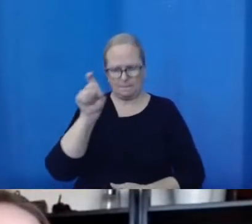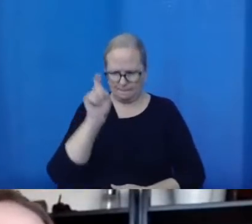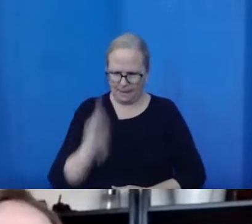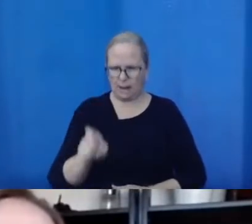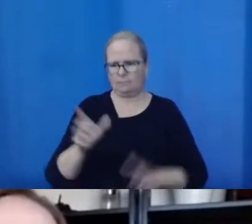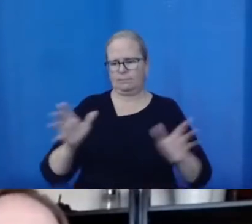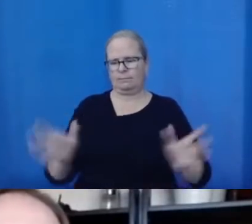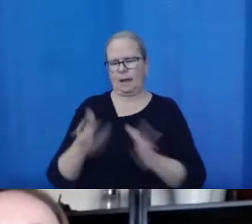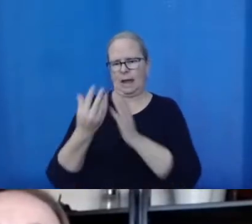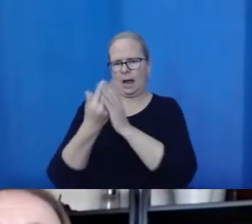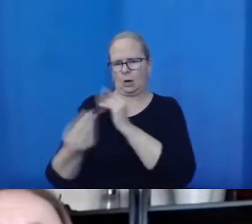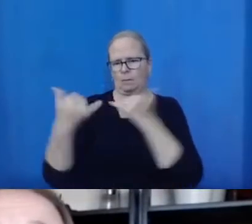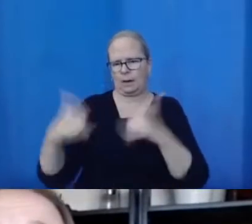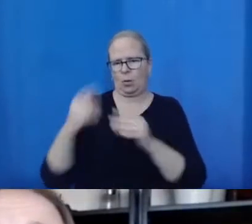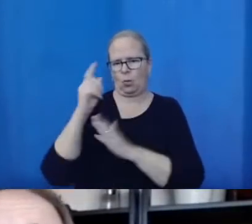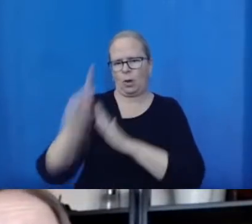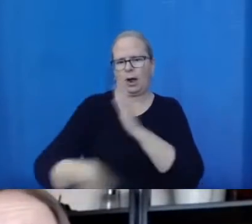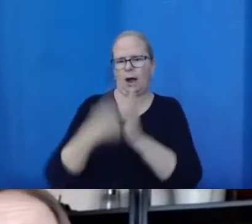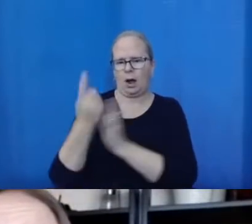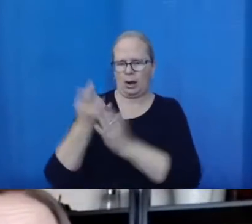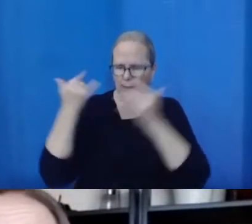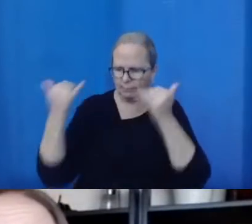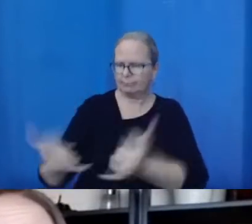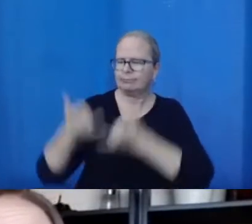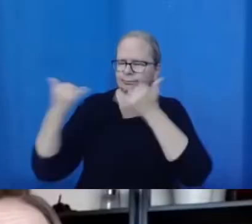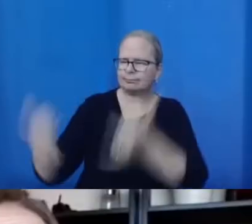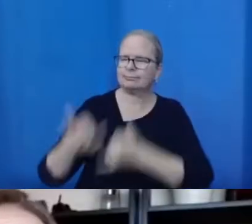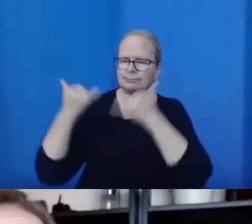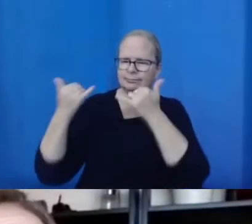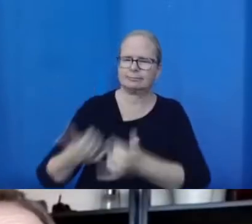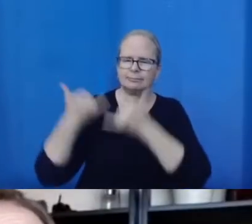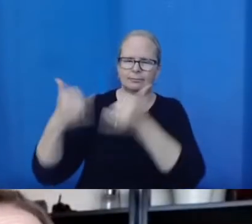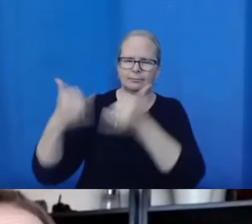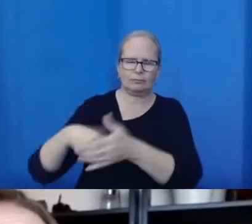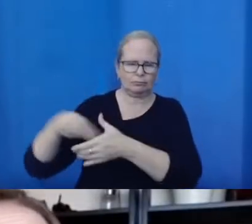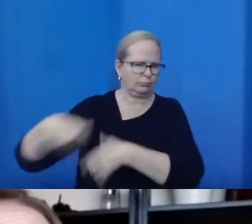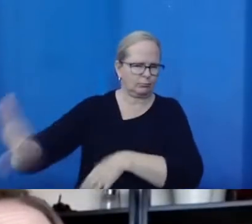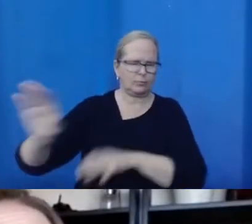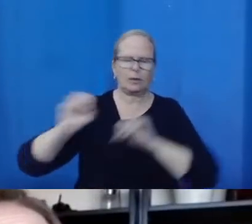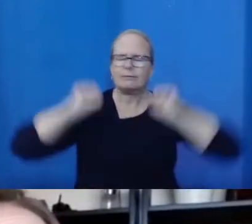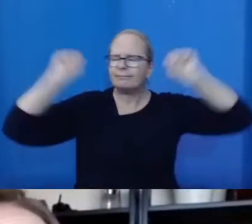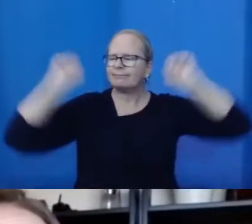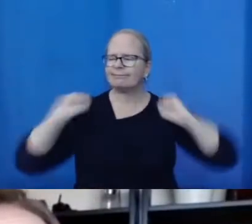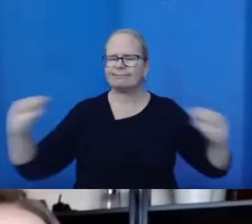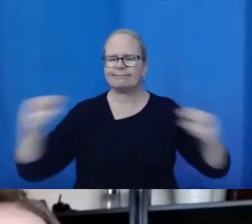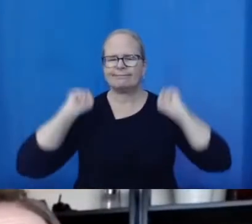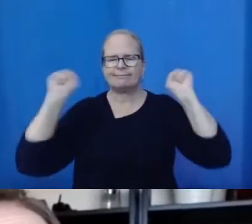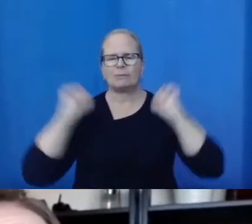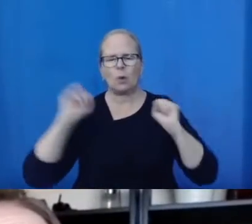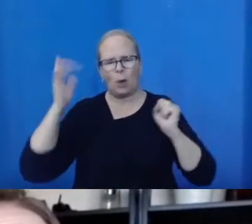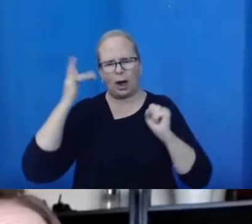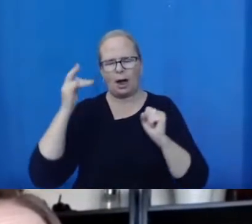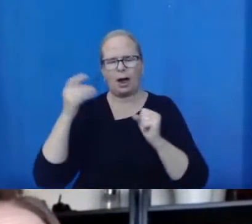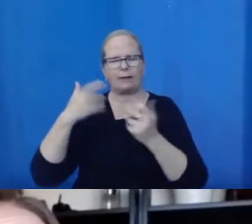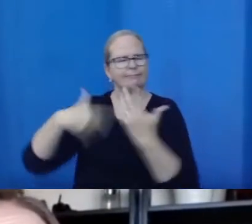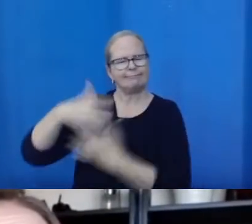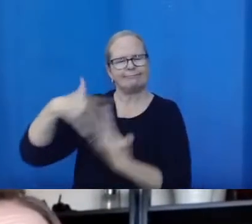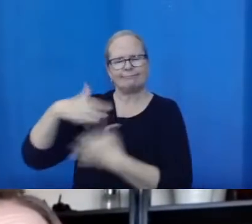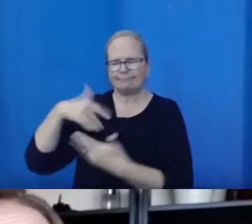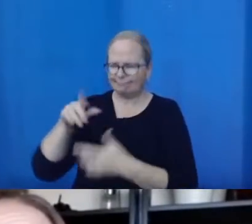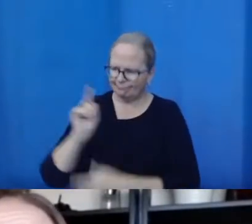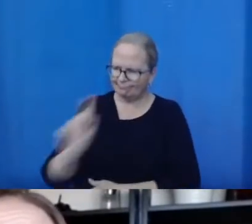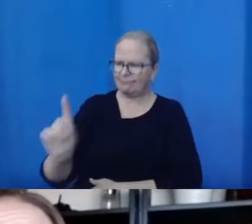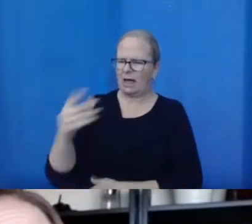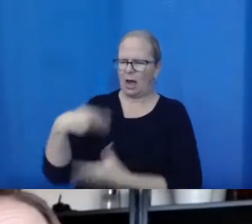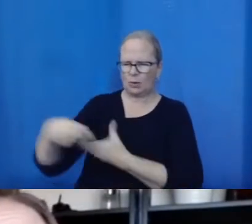important developmental opportunities that children need. But even just sitting with them and listening to them, creating that